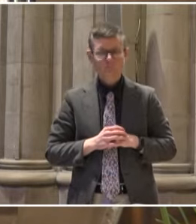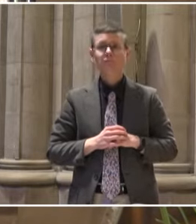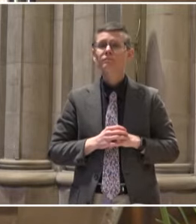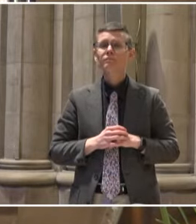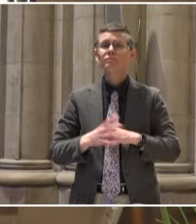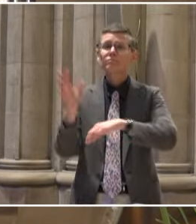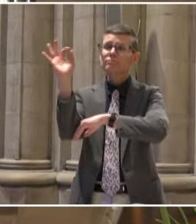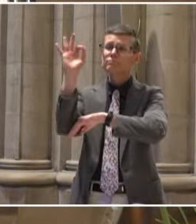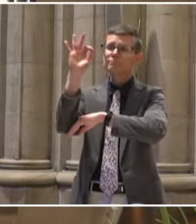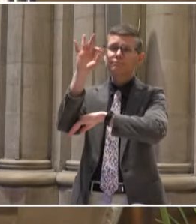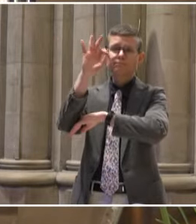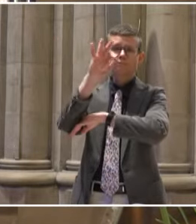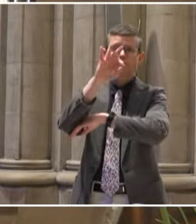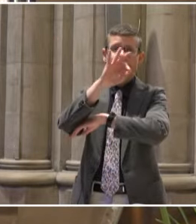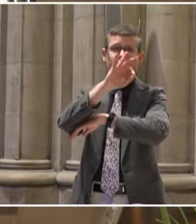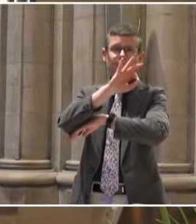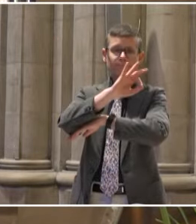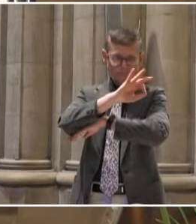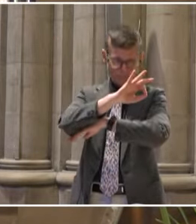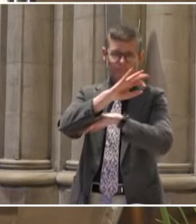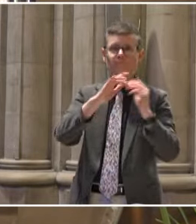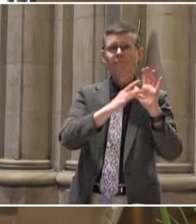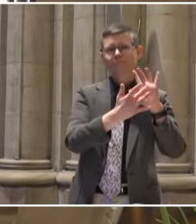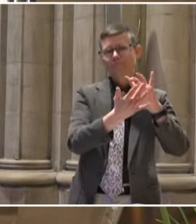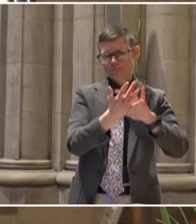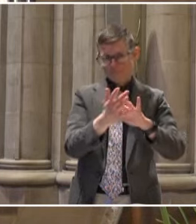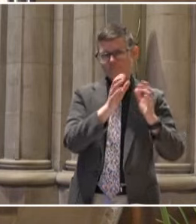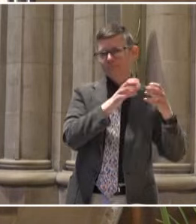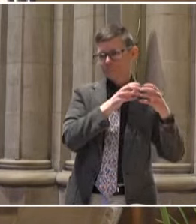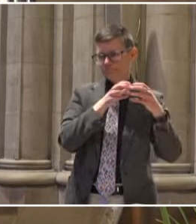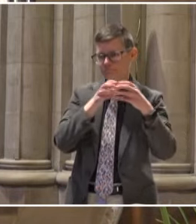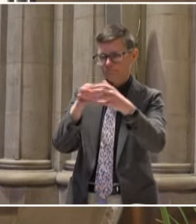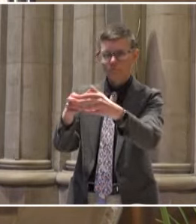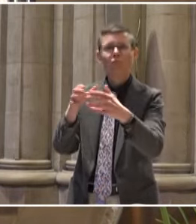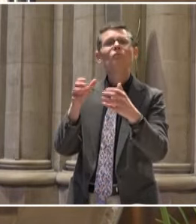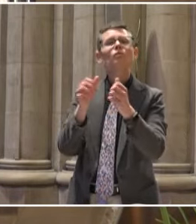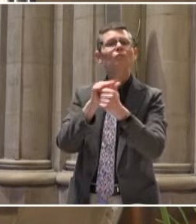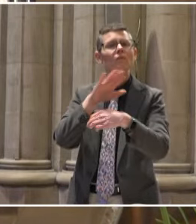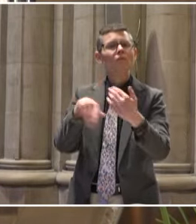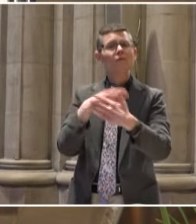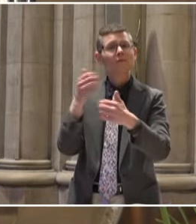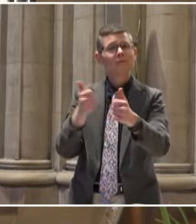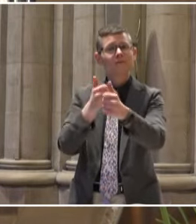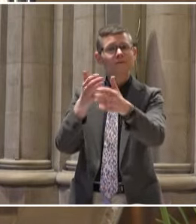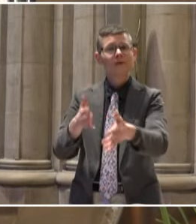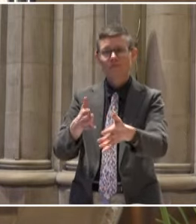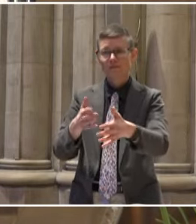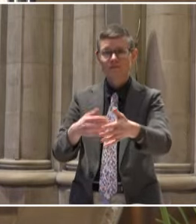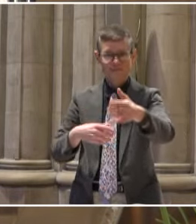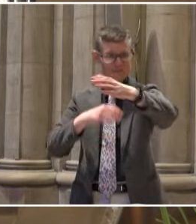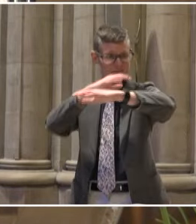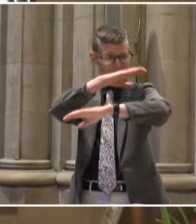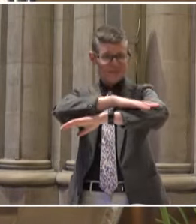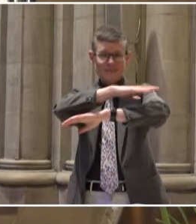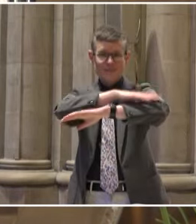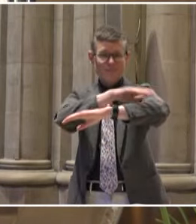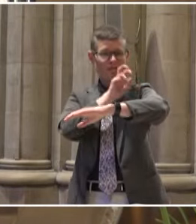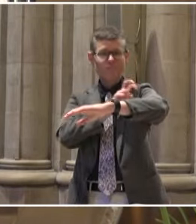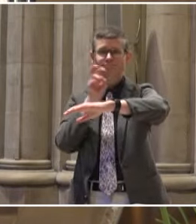When it was evening, Jesus came with the 12. And when they had taken their places and were